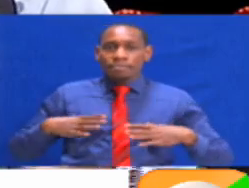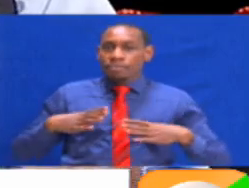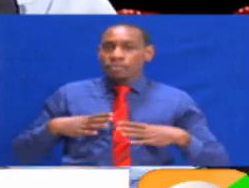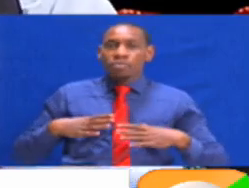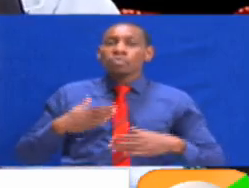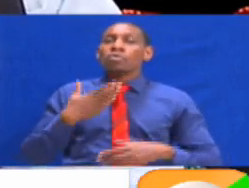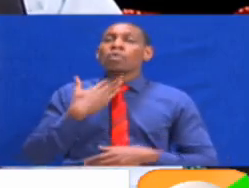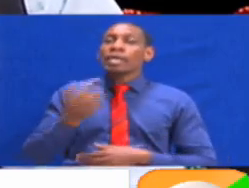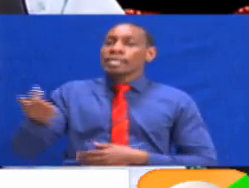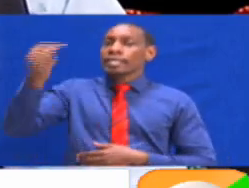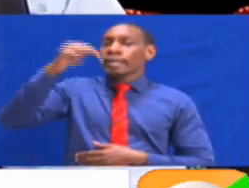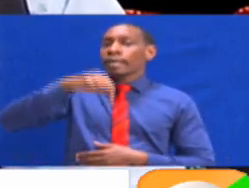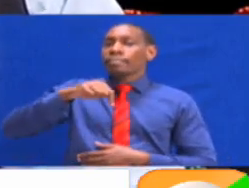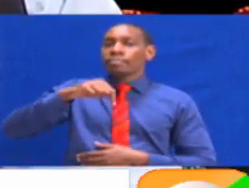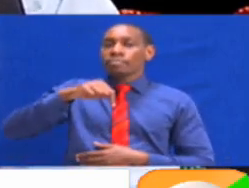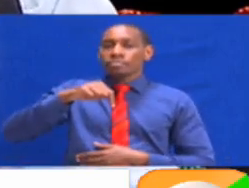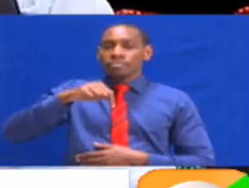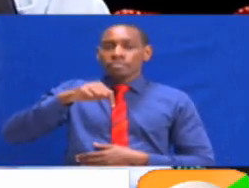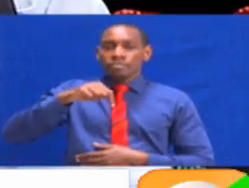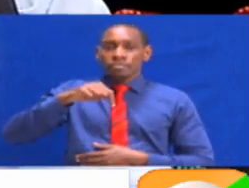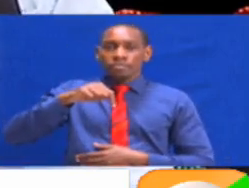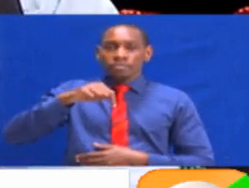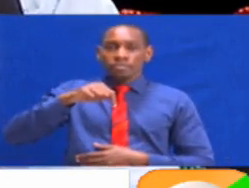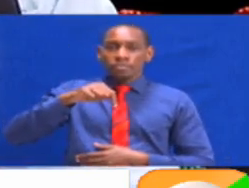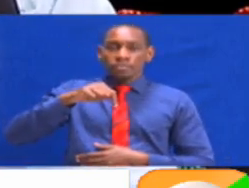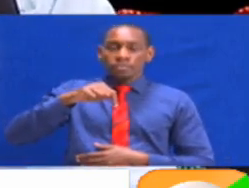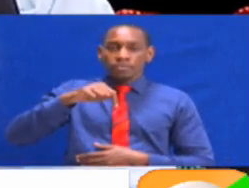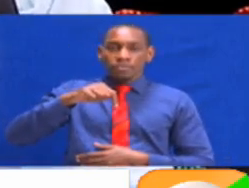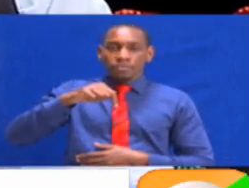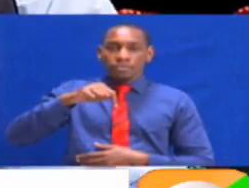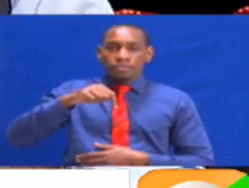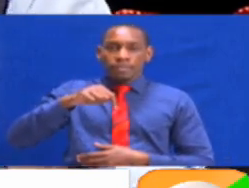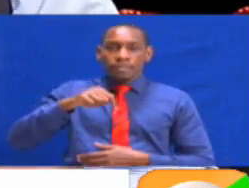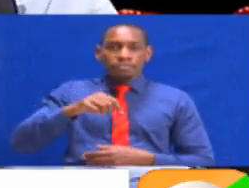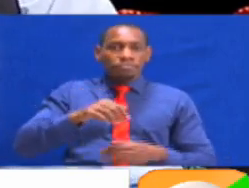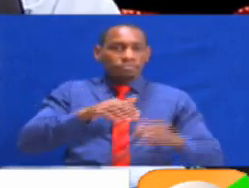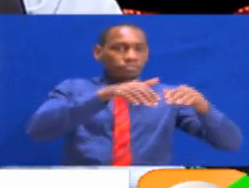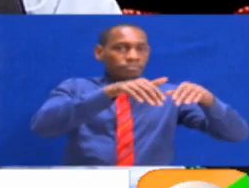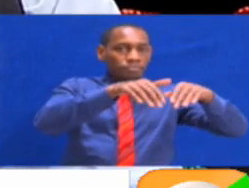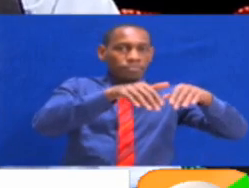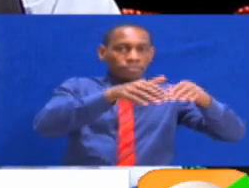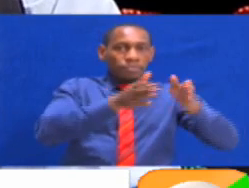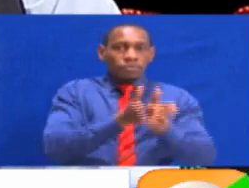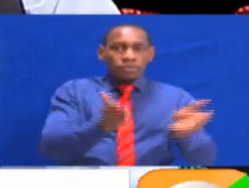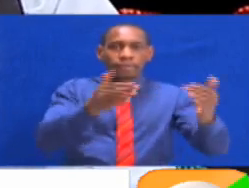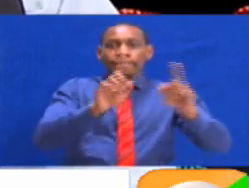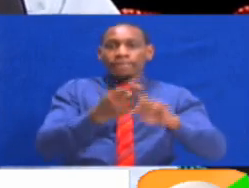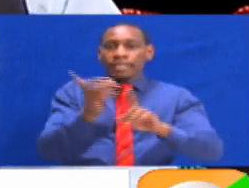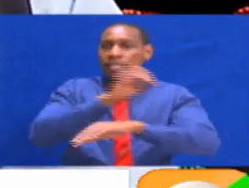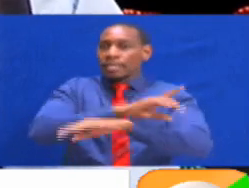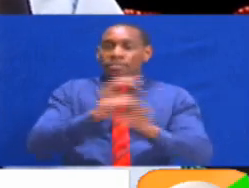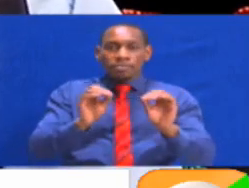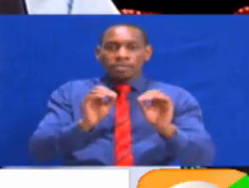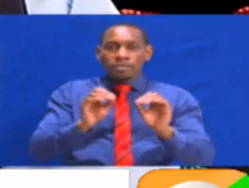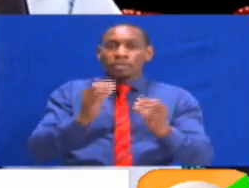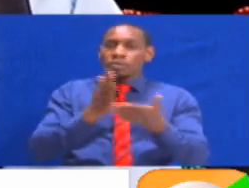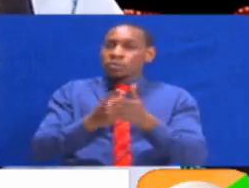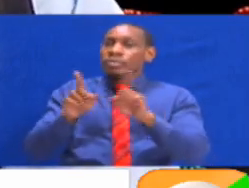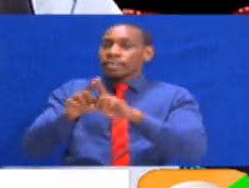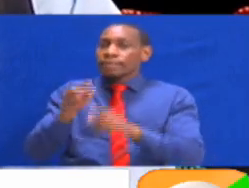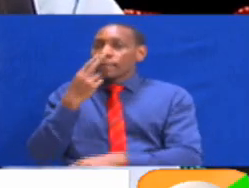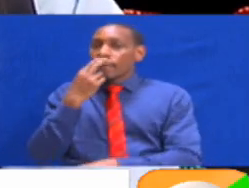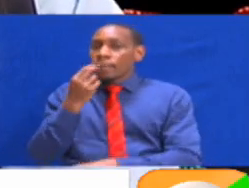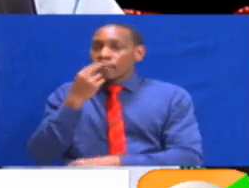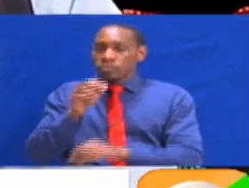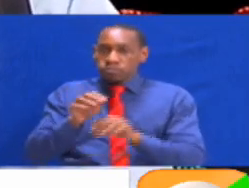up in stretchers or in coffins on day one. It's a flu.